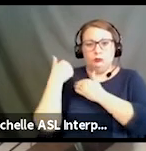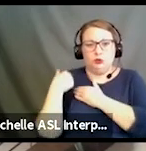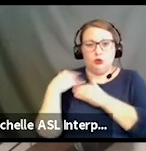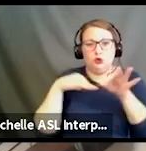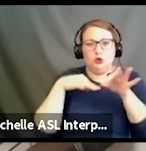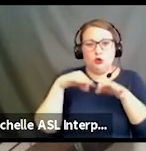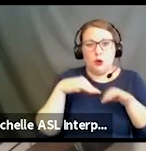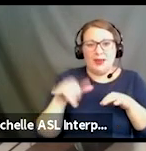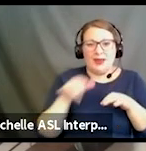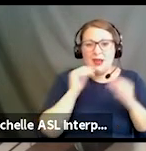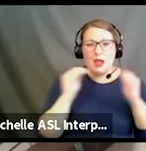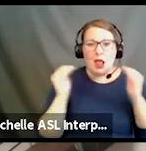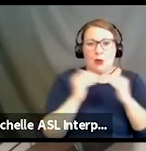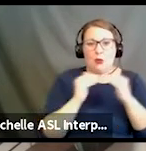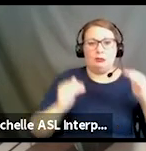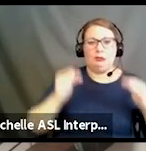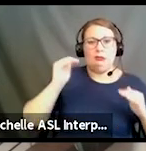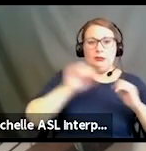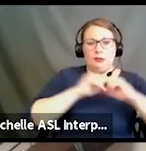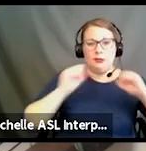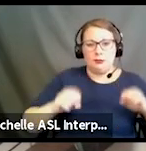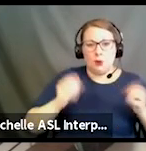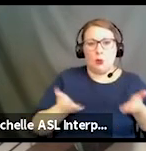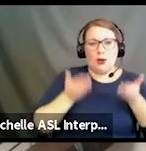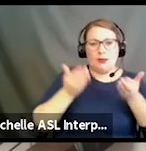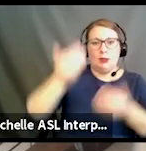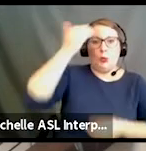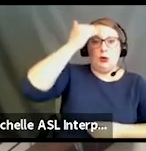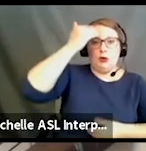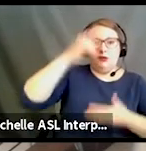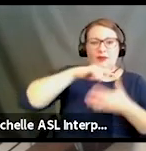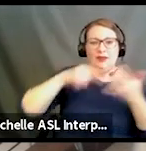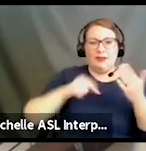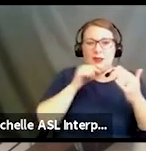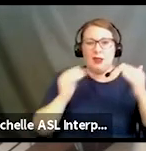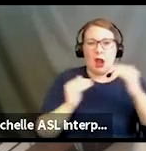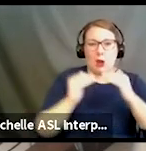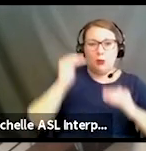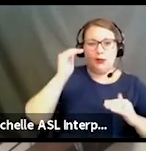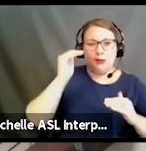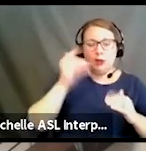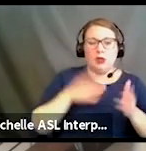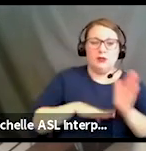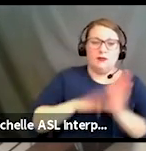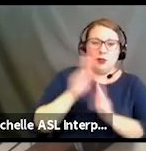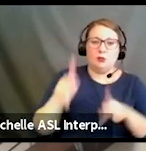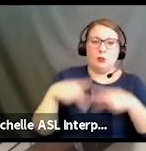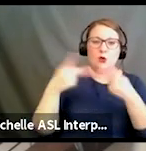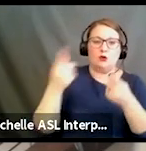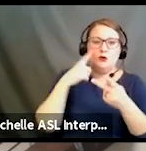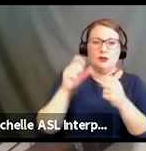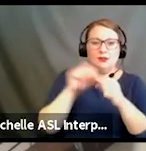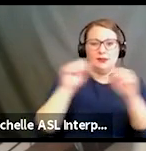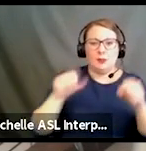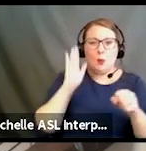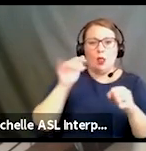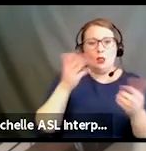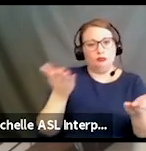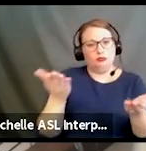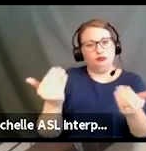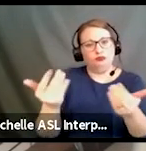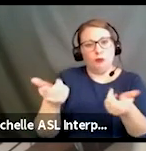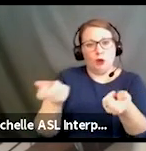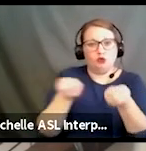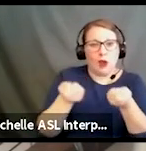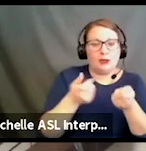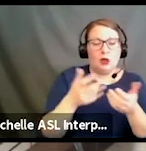describing this inequitable system, raising consciousness of these inequities, developing a proposal for a system that will attract and retain